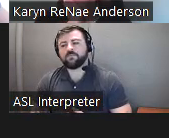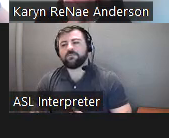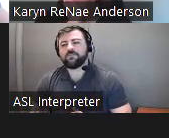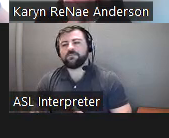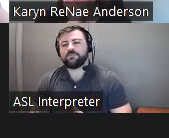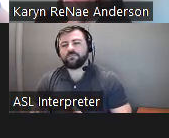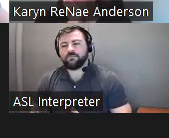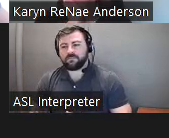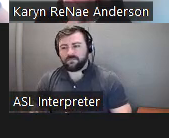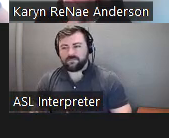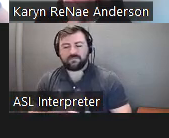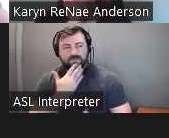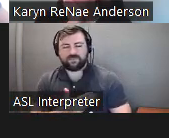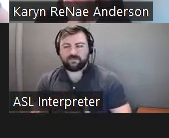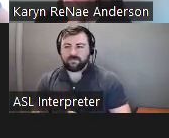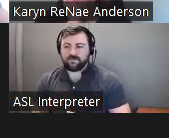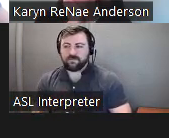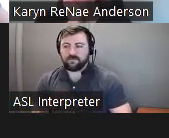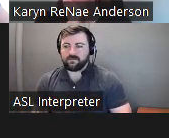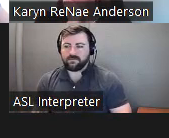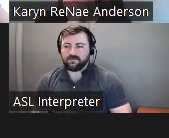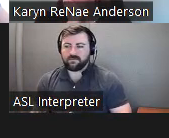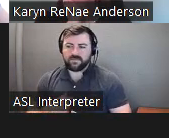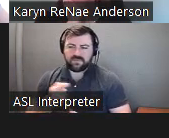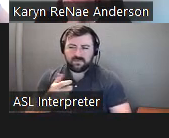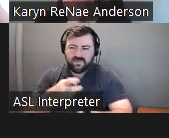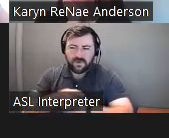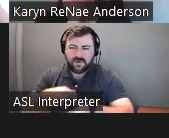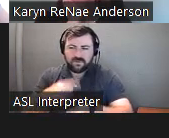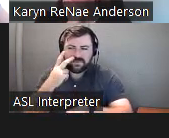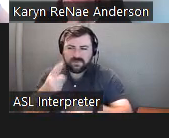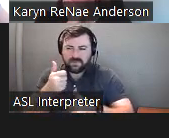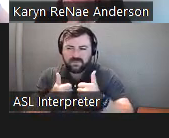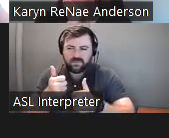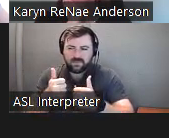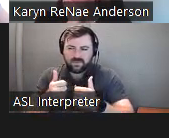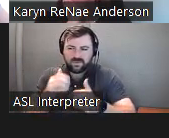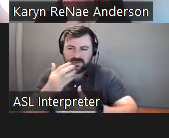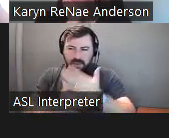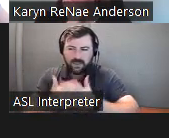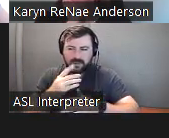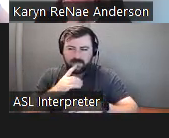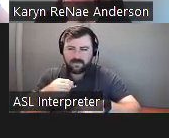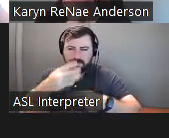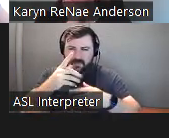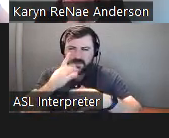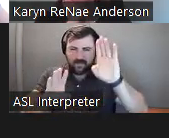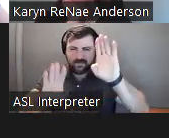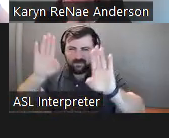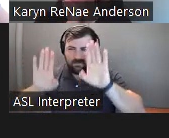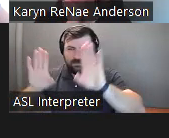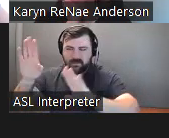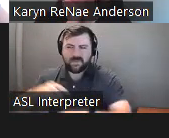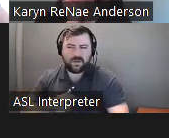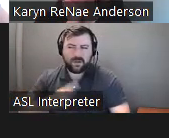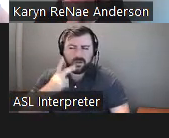Thank you. I'm having a hard time seeing who else's hands, like keeping up with whose hands is up. I do